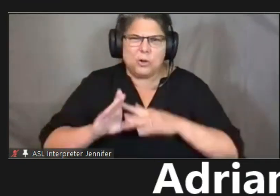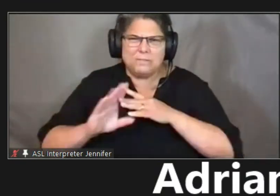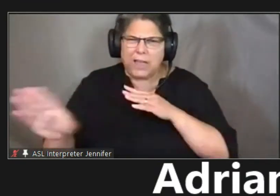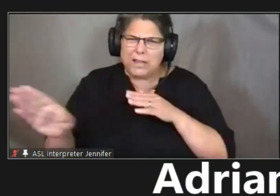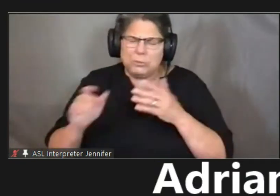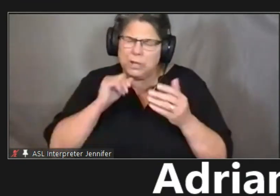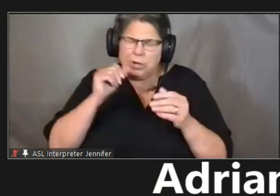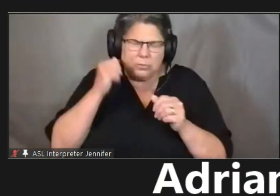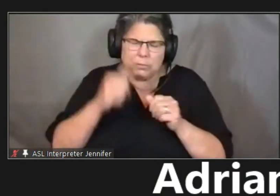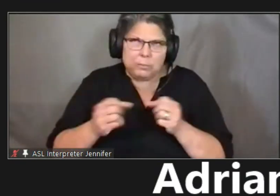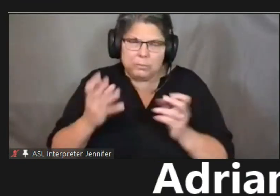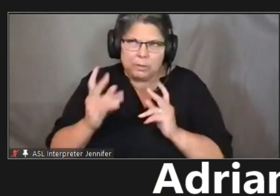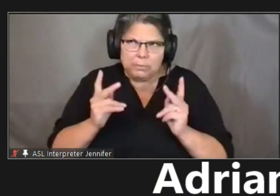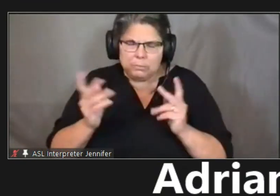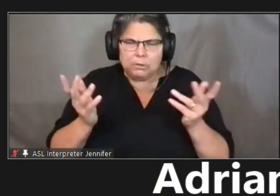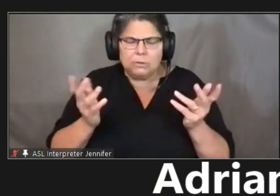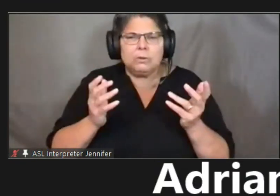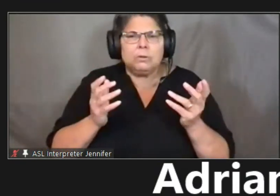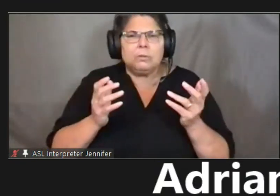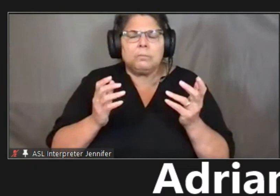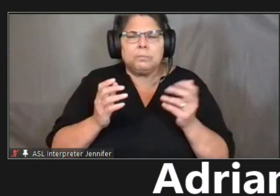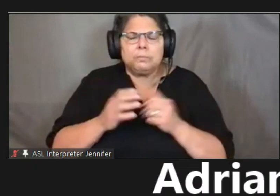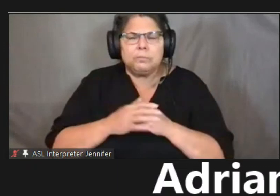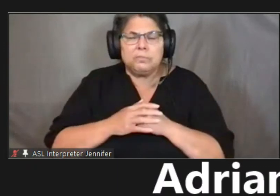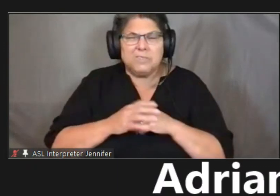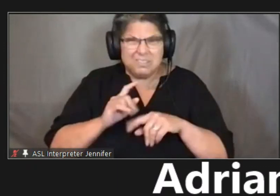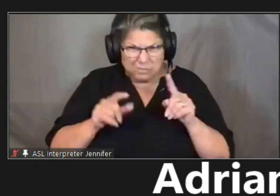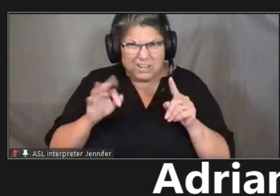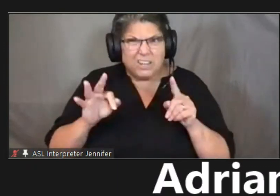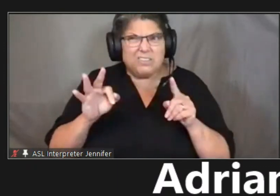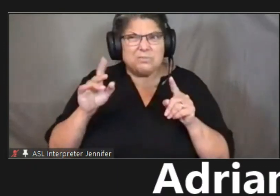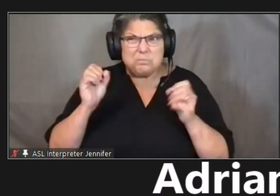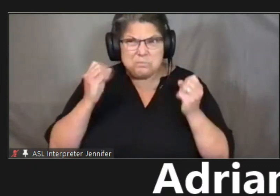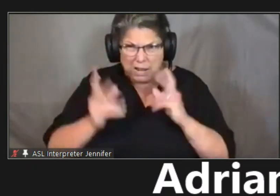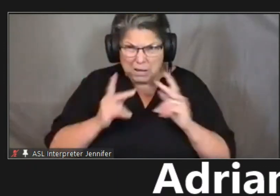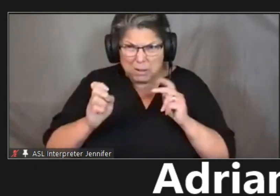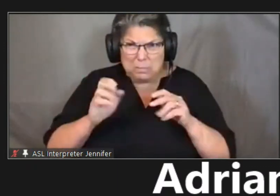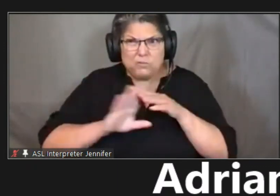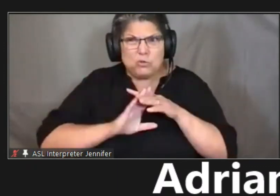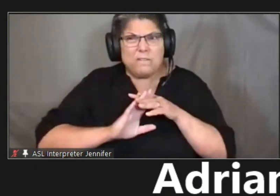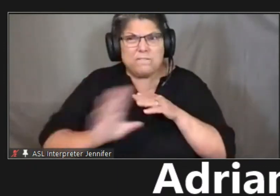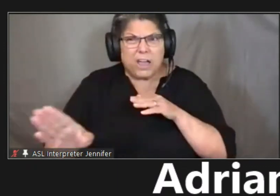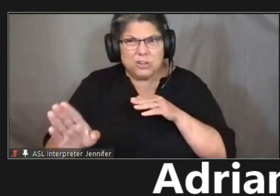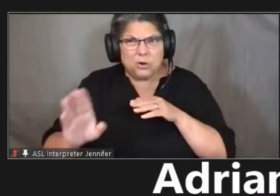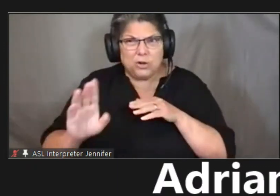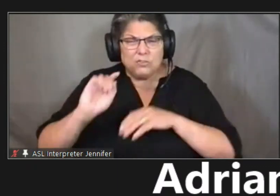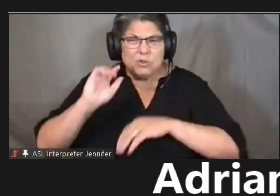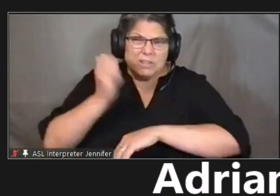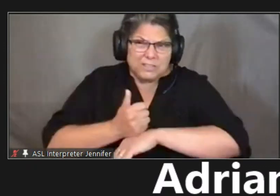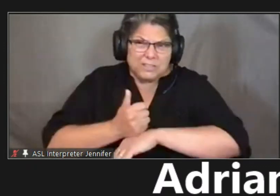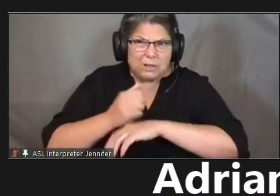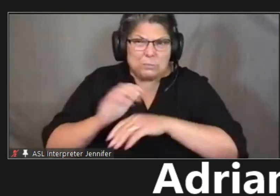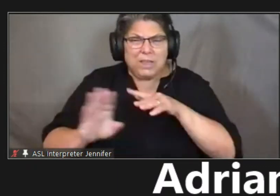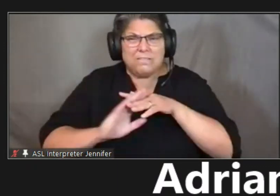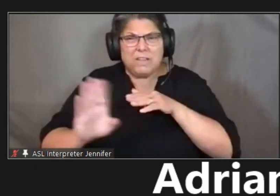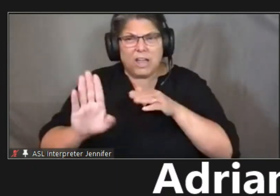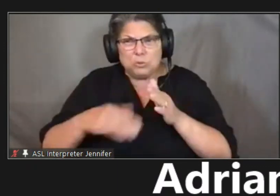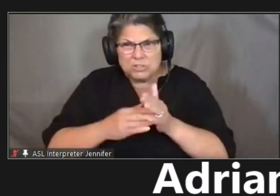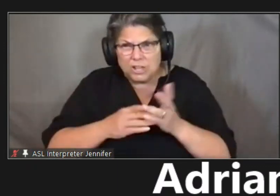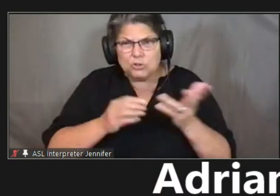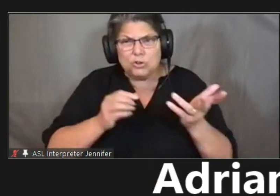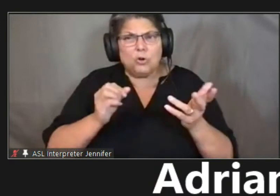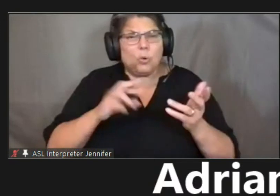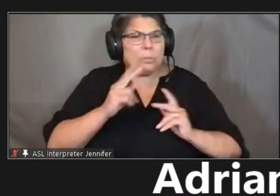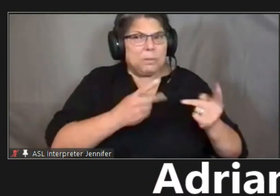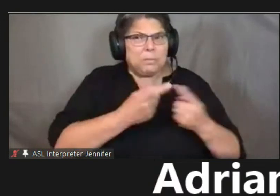But this, if we do have a substantial evacuation, we have to set up evacuation centers across the county, or if we're taking people in from Sonoma County, as